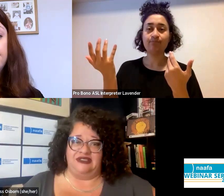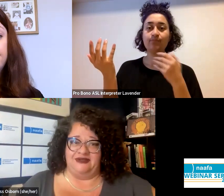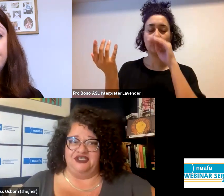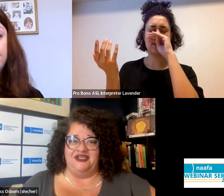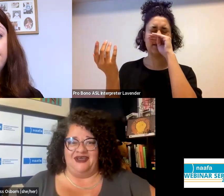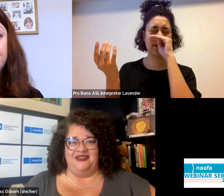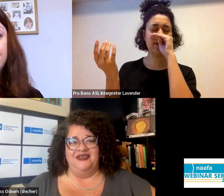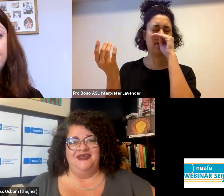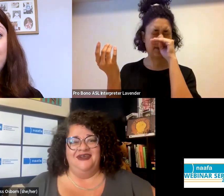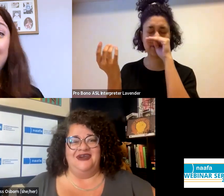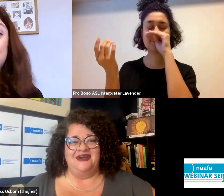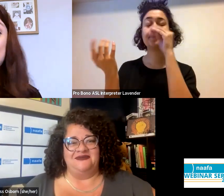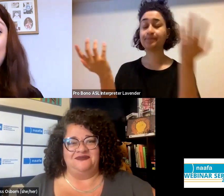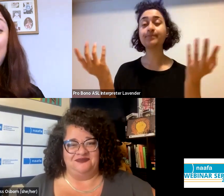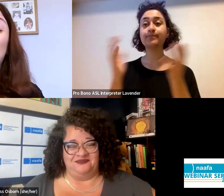Some people would say, especially in death.